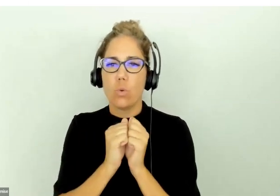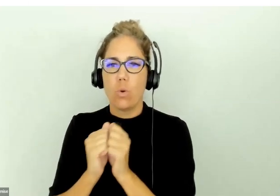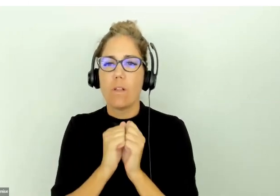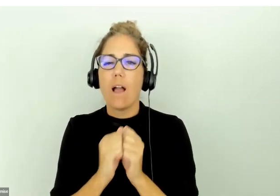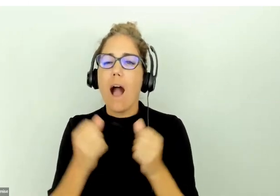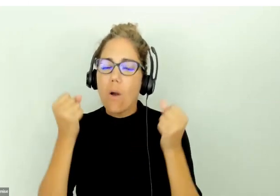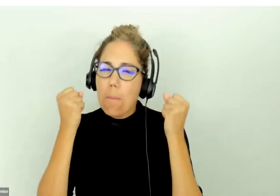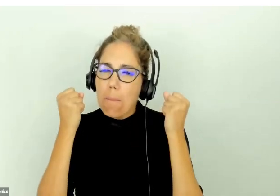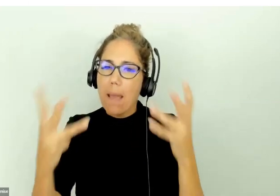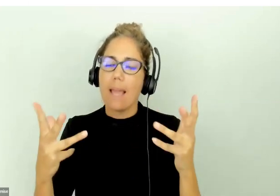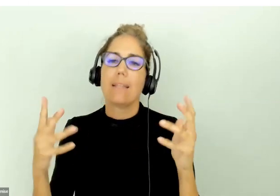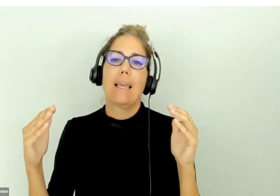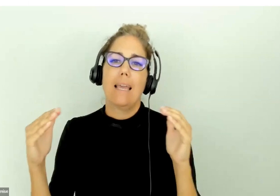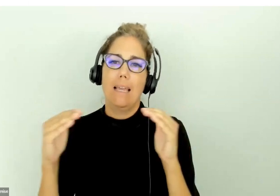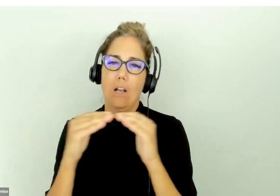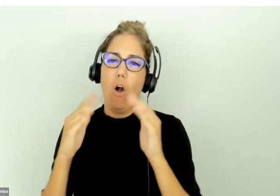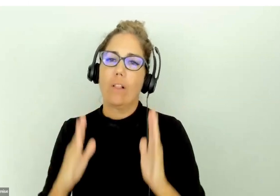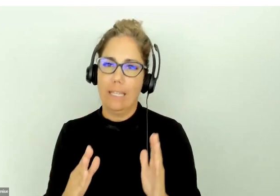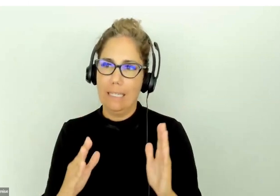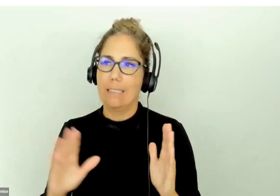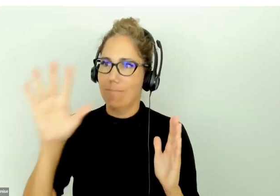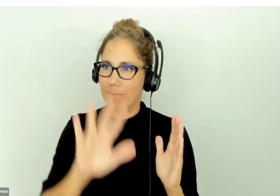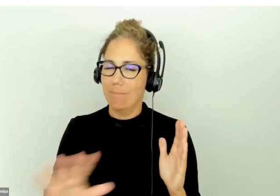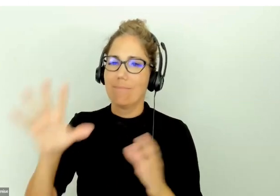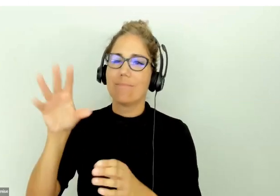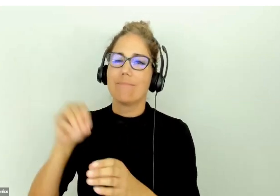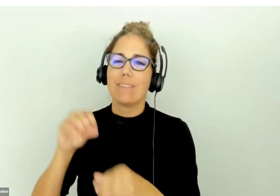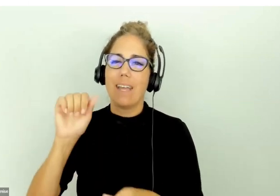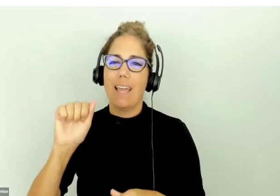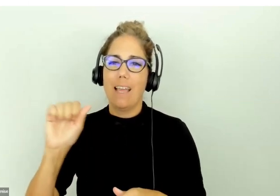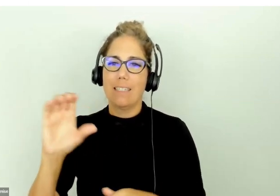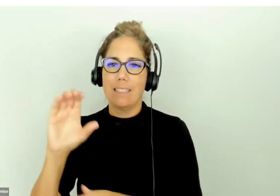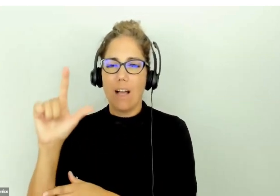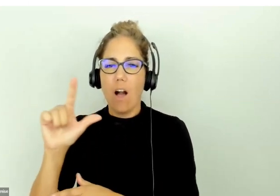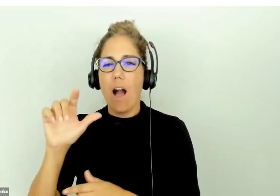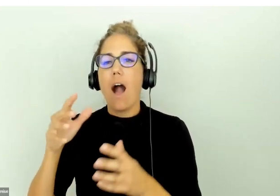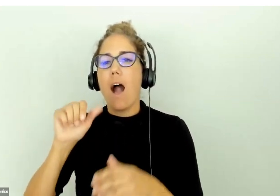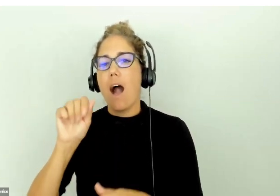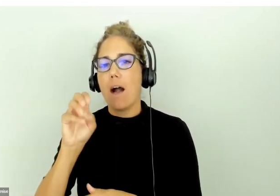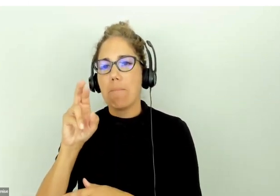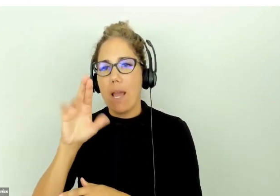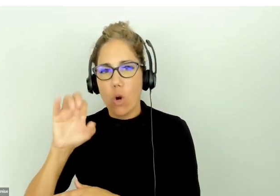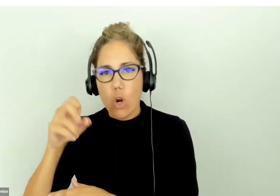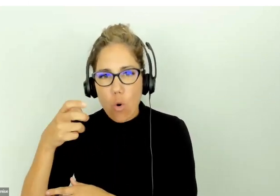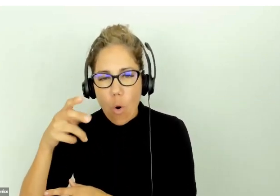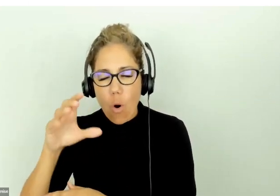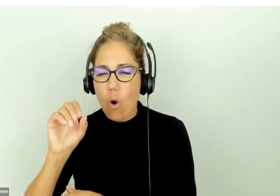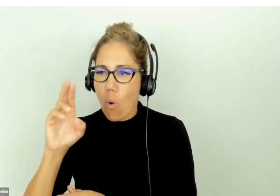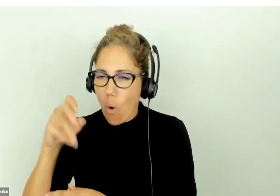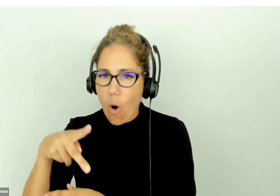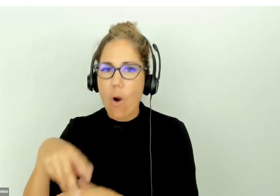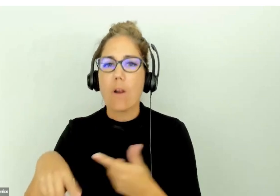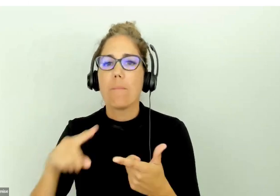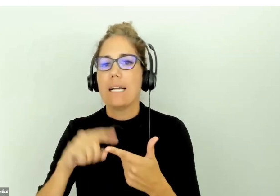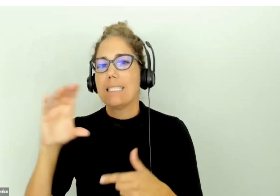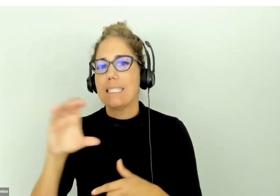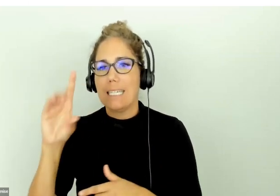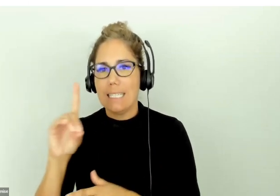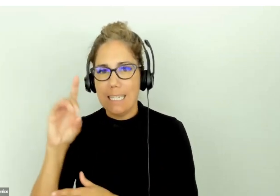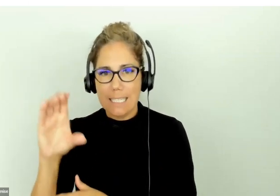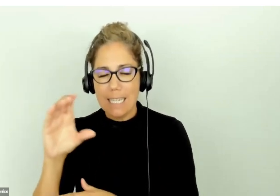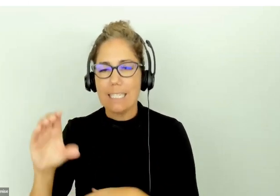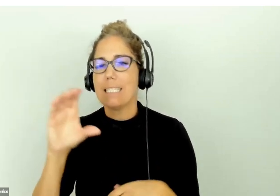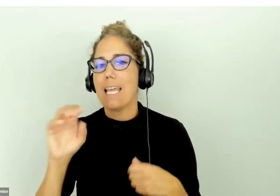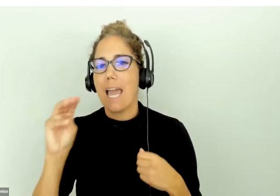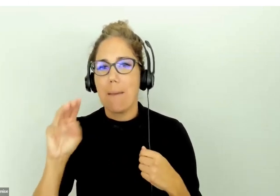many colleagues across ACL, but we have had AmeriCorps and ARC and ASPE and CDC and